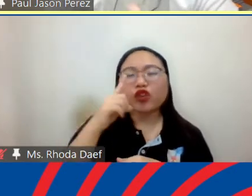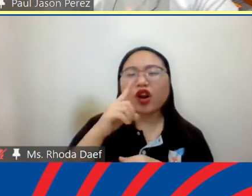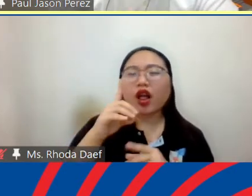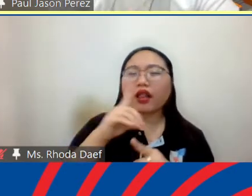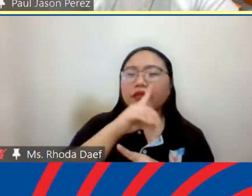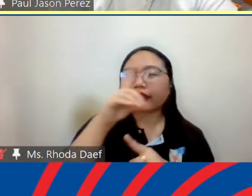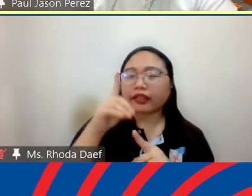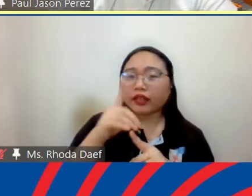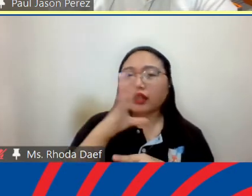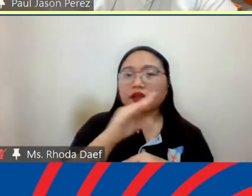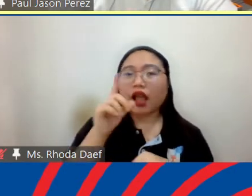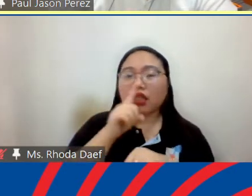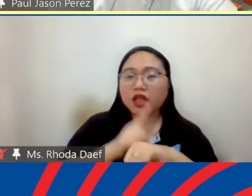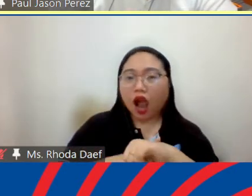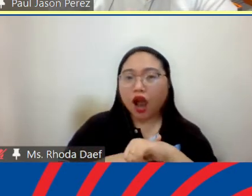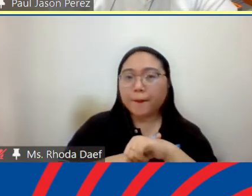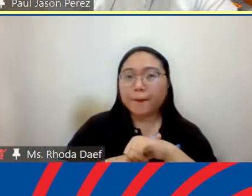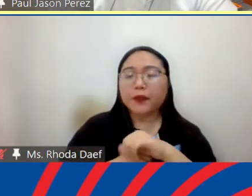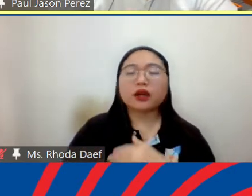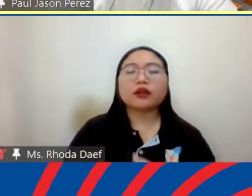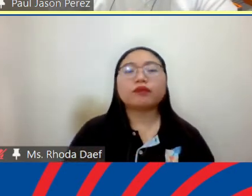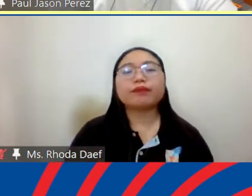time.